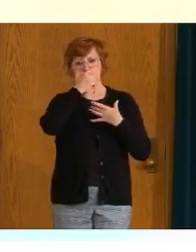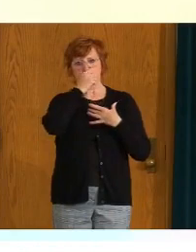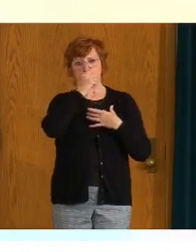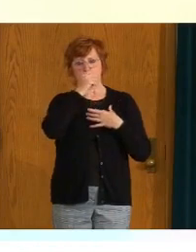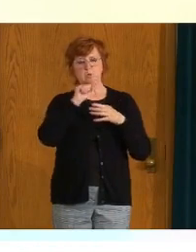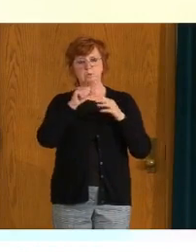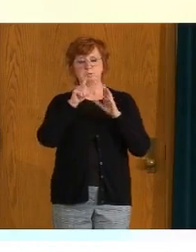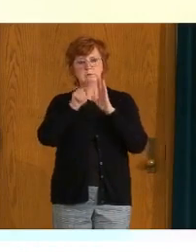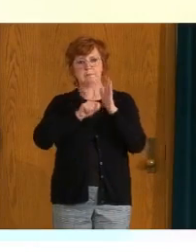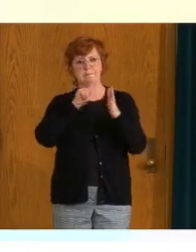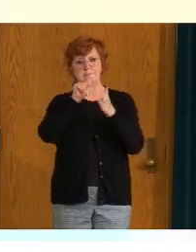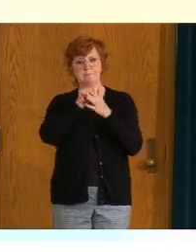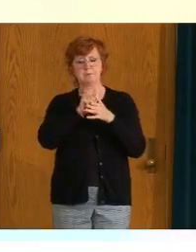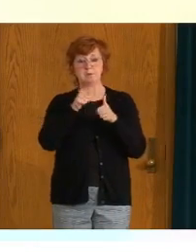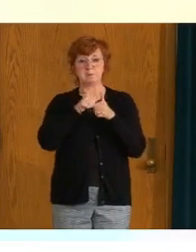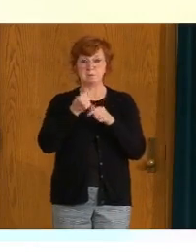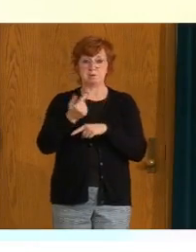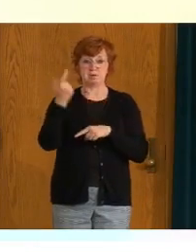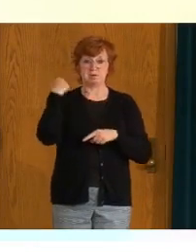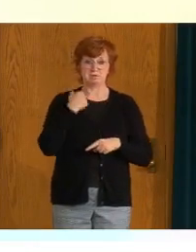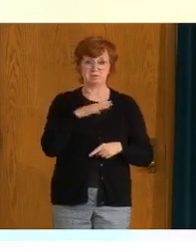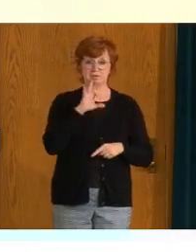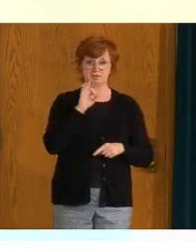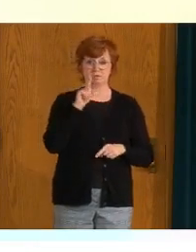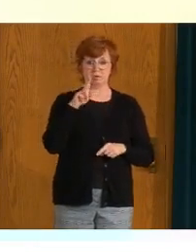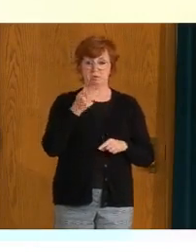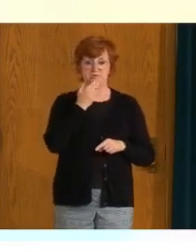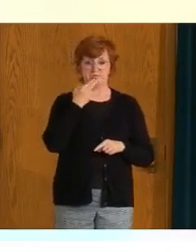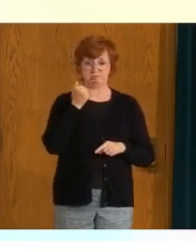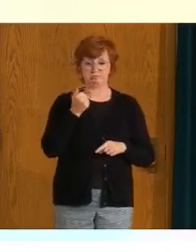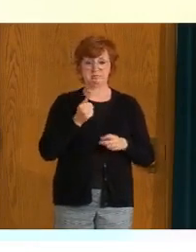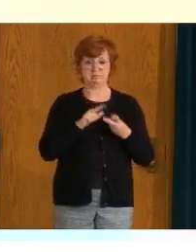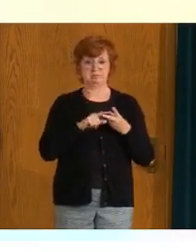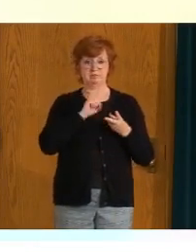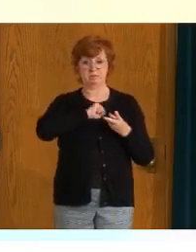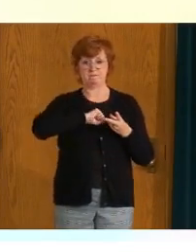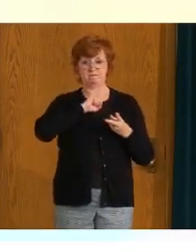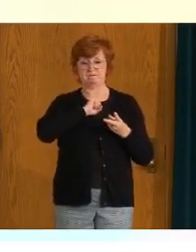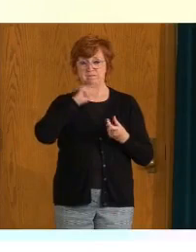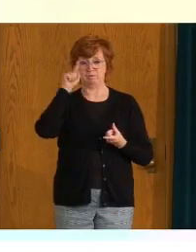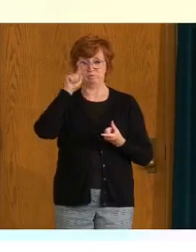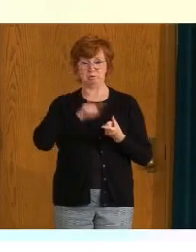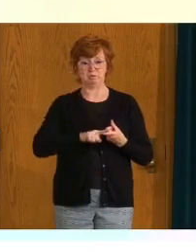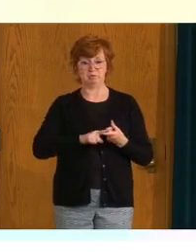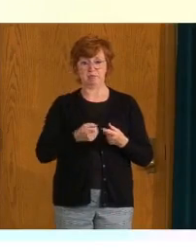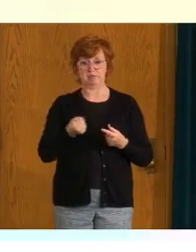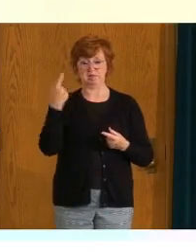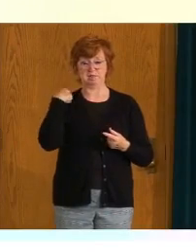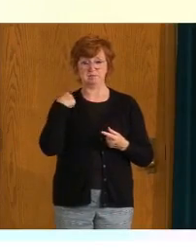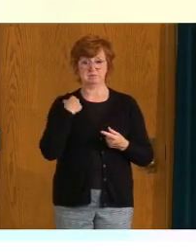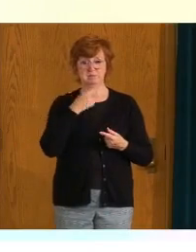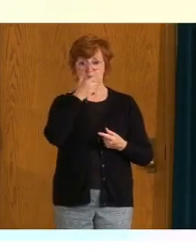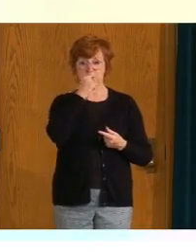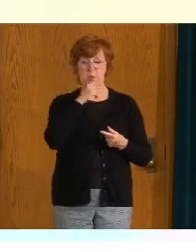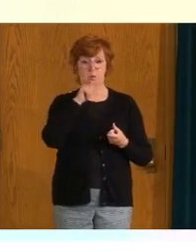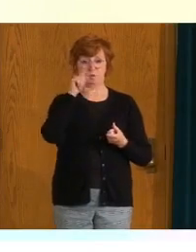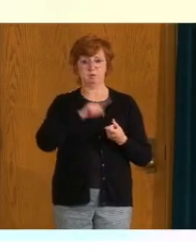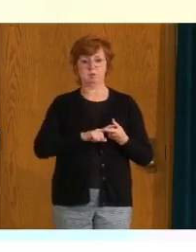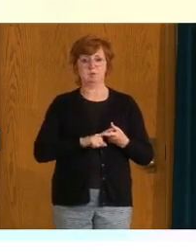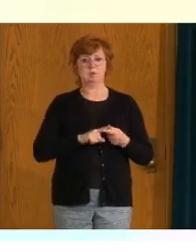virtually no influenza last year, very little coughs and colds. Now that public health measures are going to be removed,